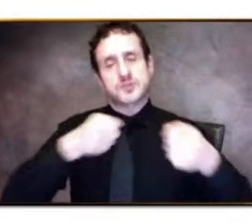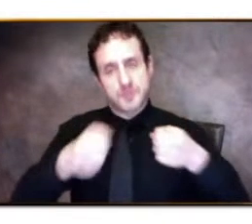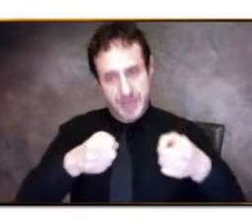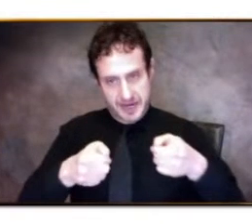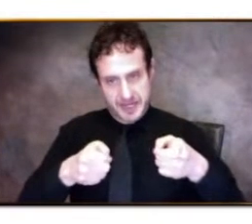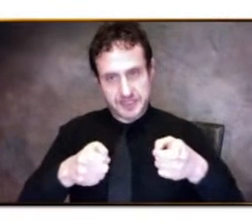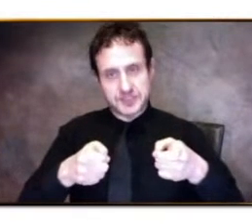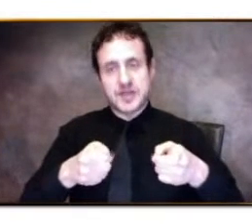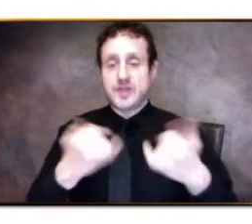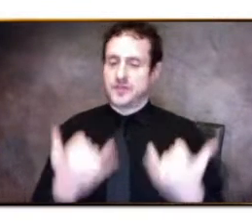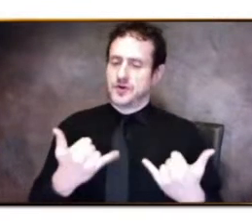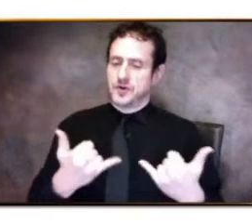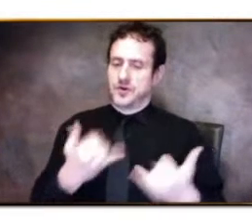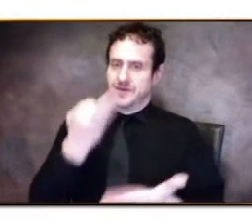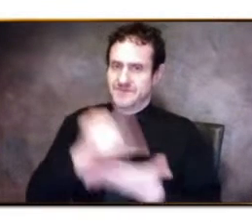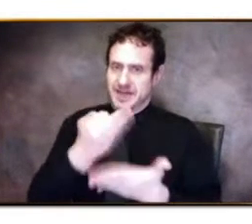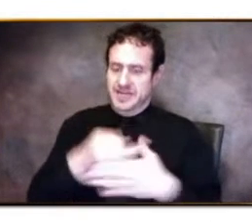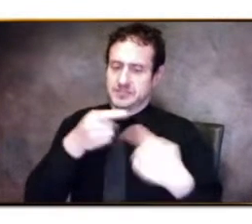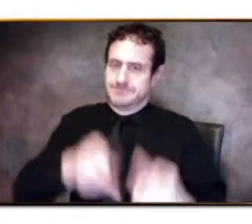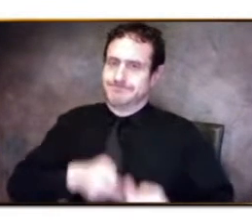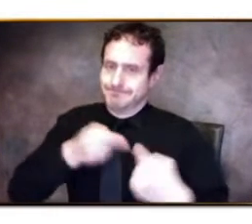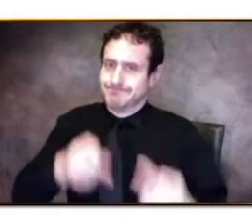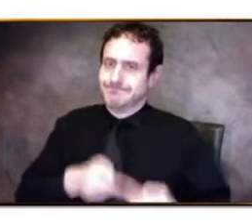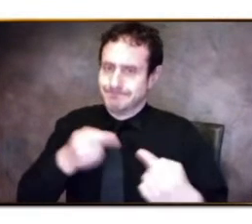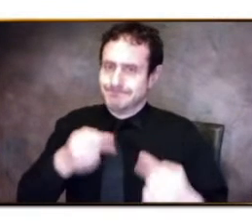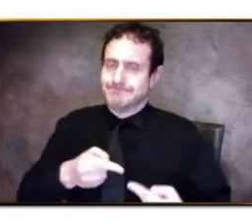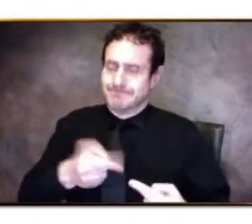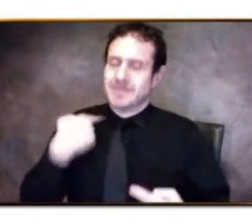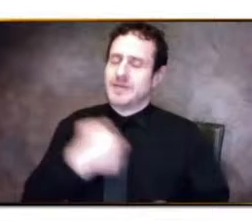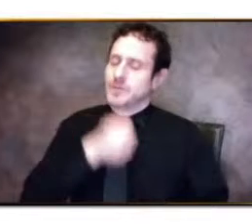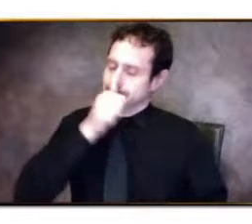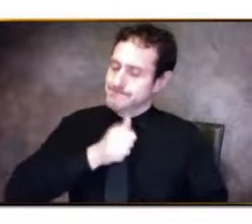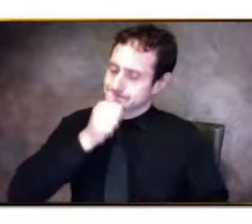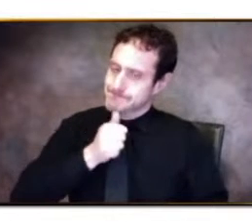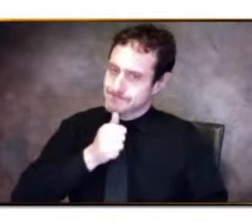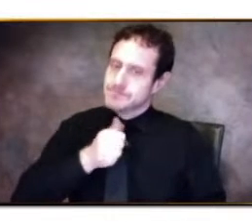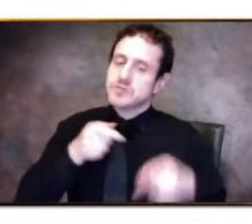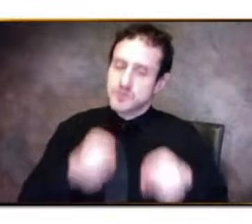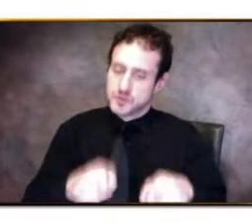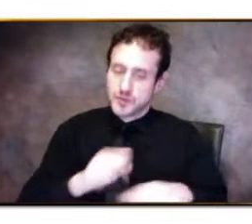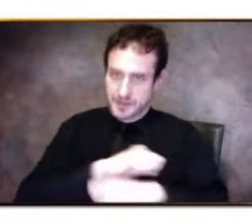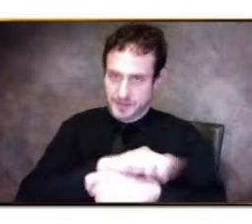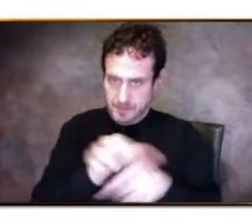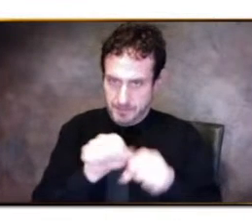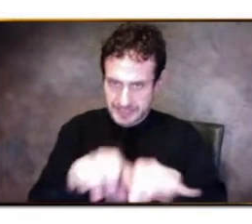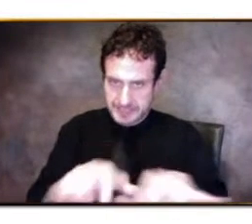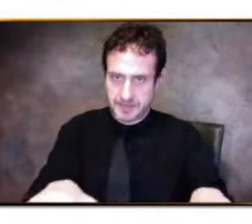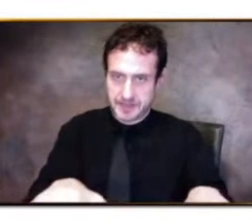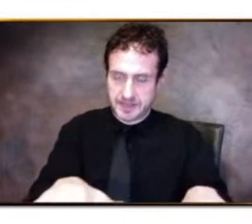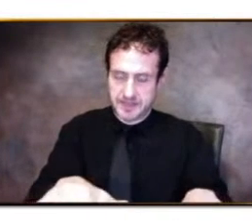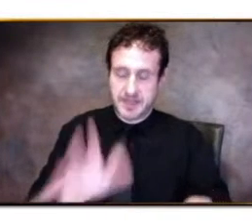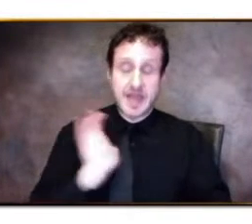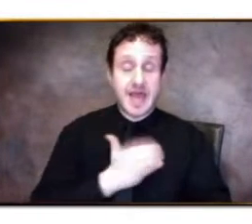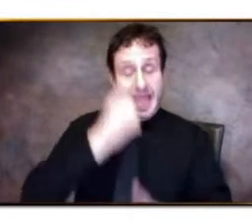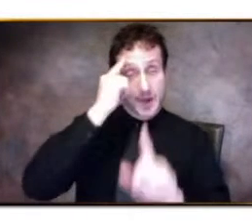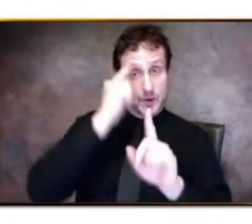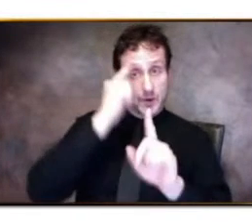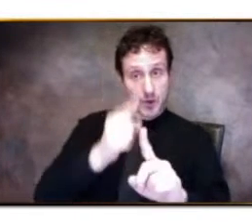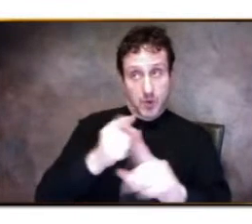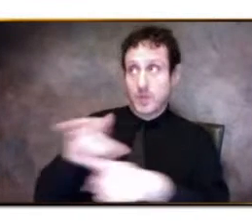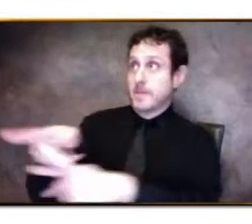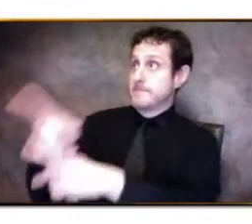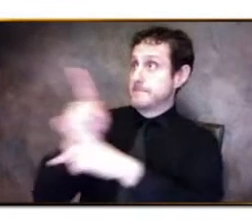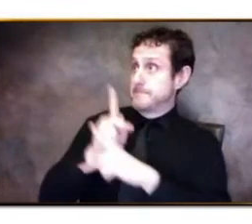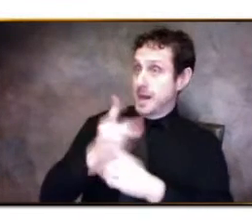financial challenges brought on by the pandemic. Our collective intention is to repay this line of credit as early